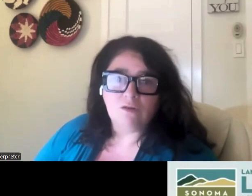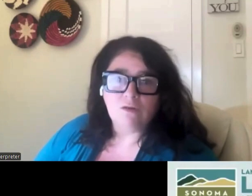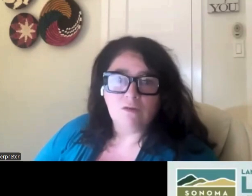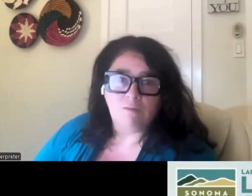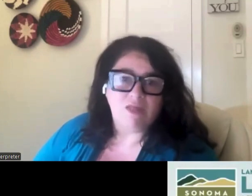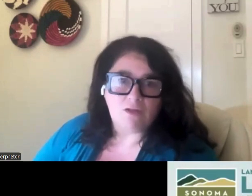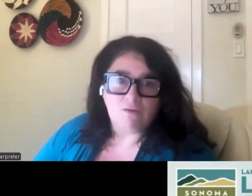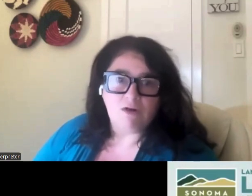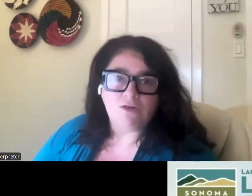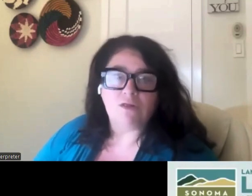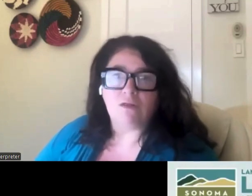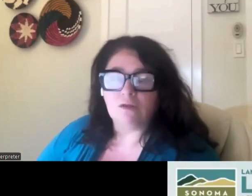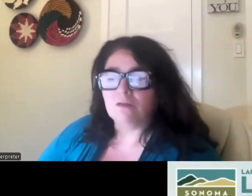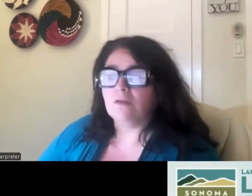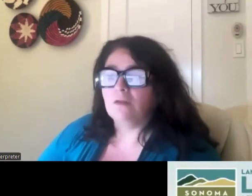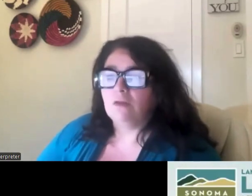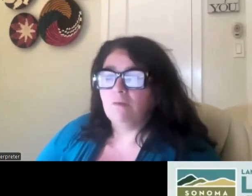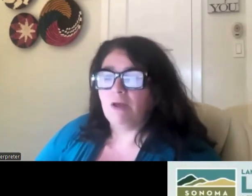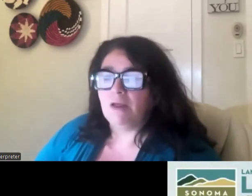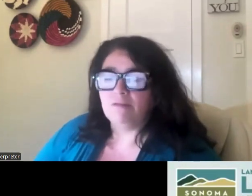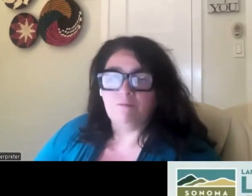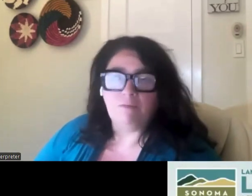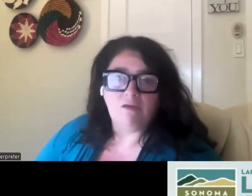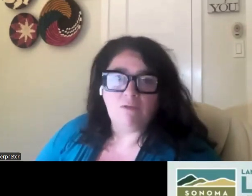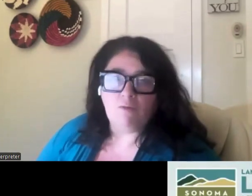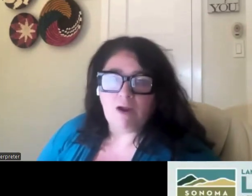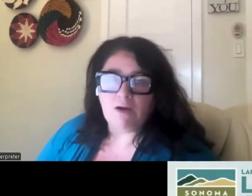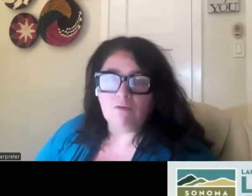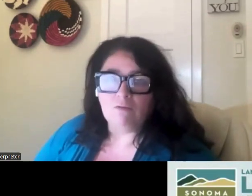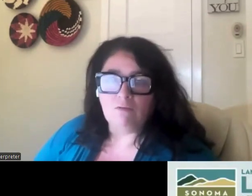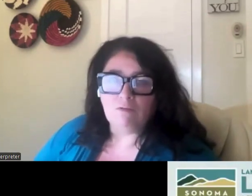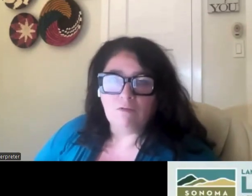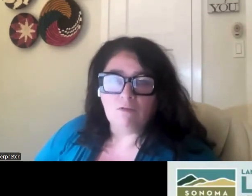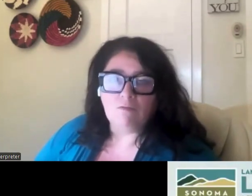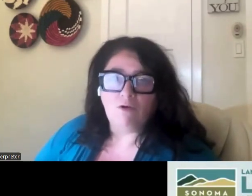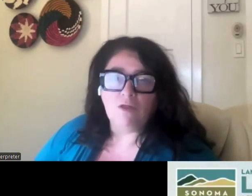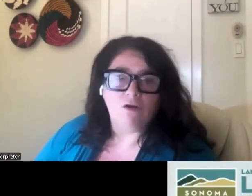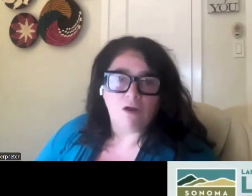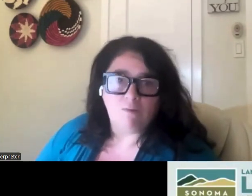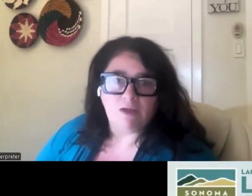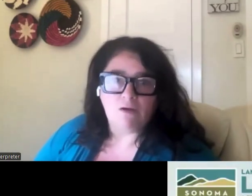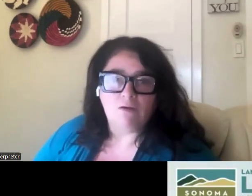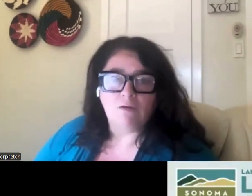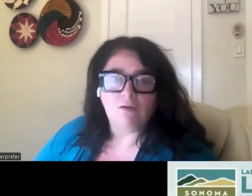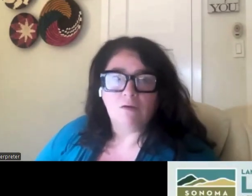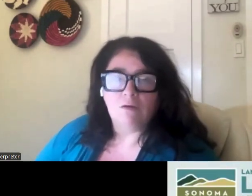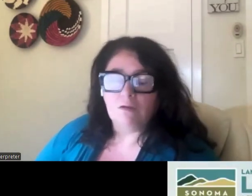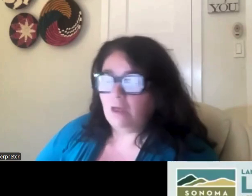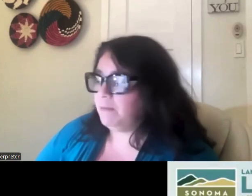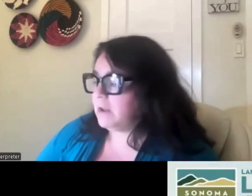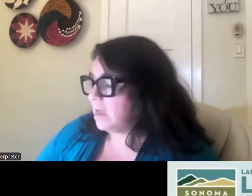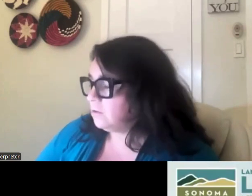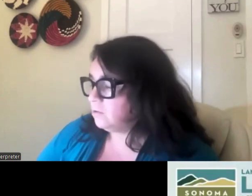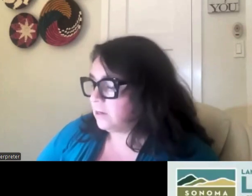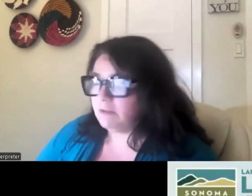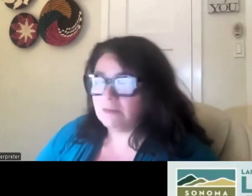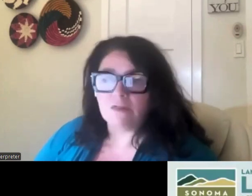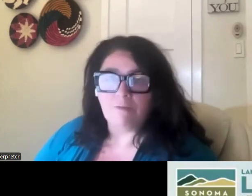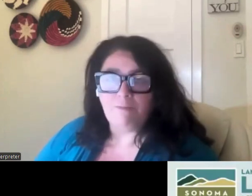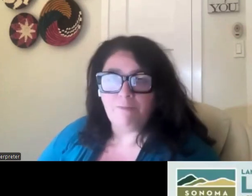around to understand this sort of expanding atmospheric sponge process. This was